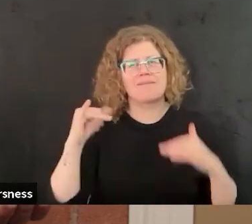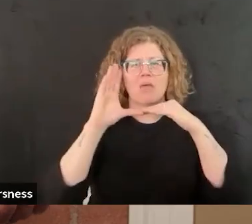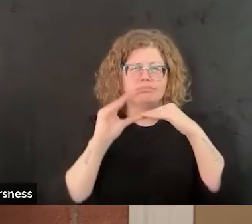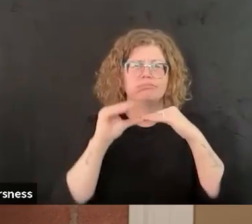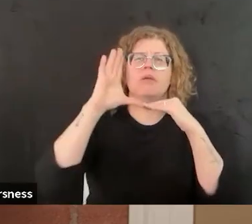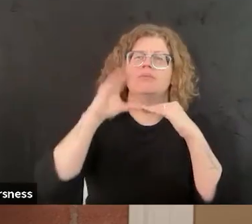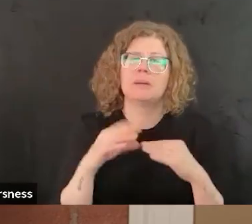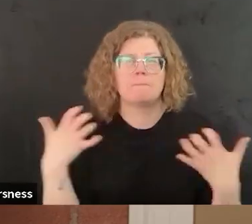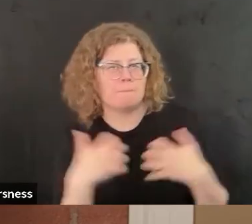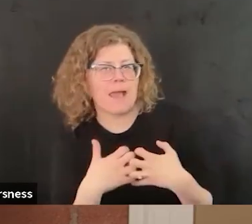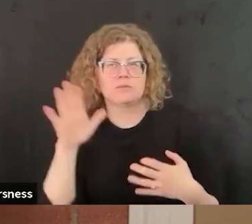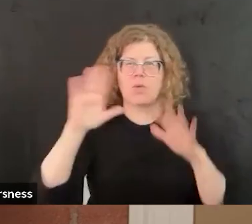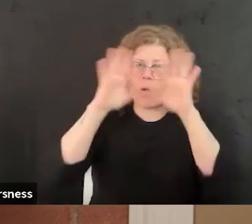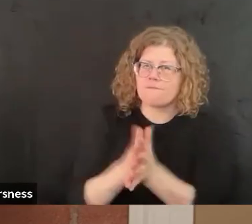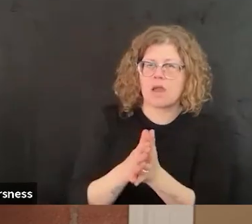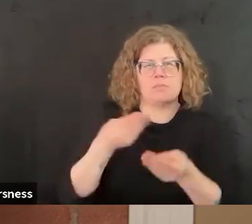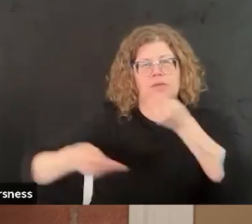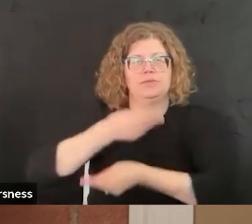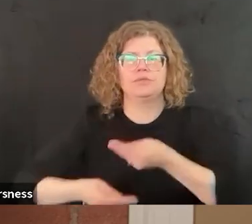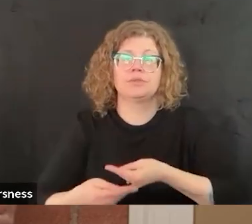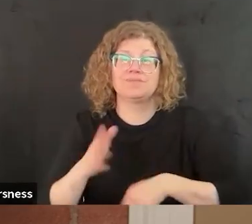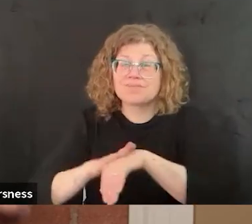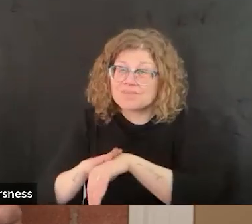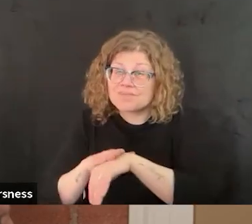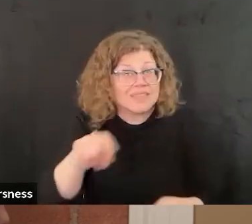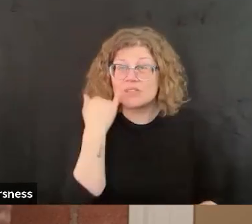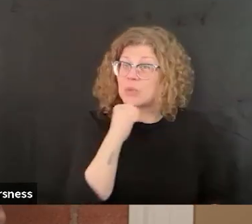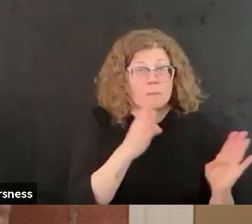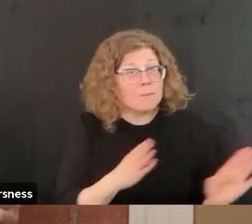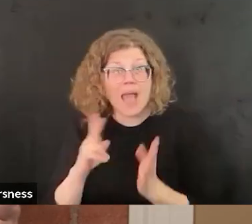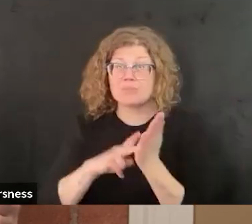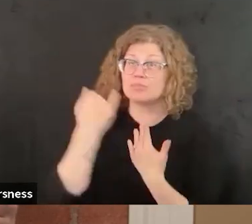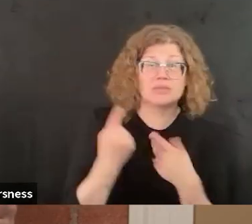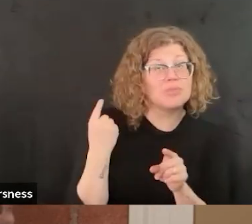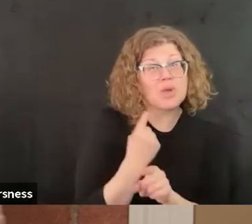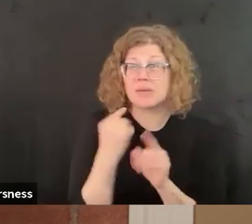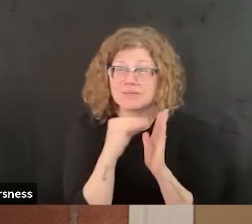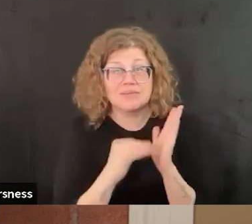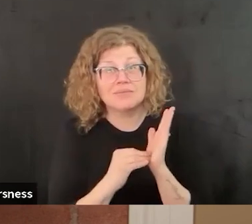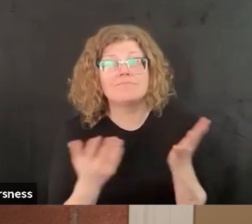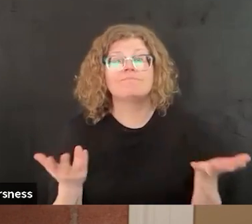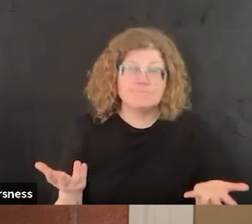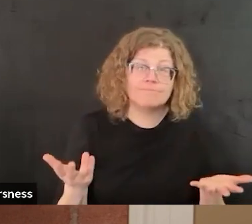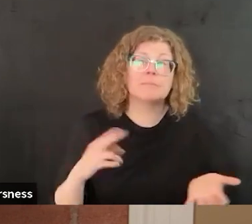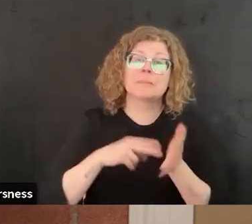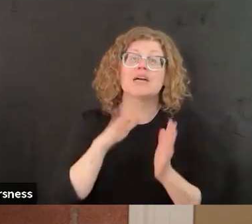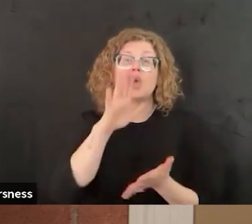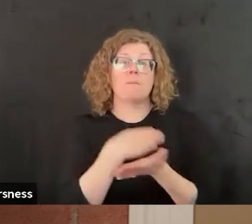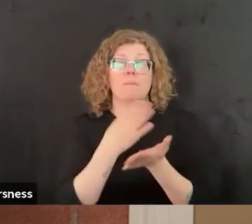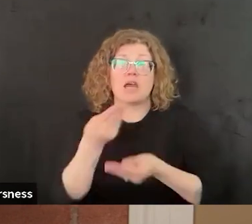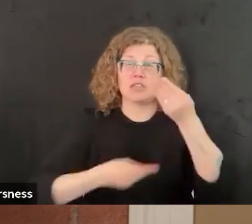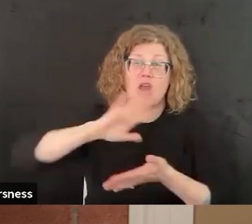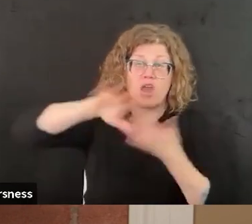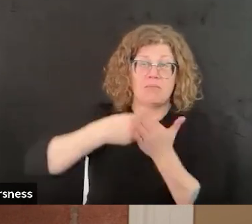your budget. So, this is important to note because if you don't plan your project effectively, this is one of the only